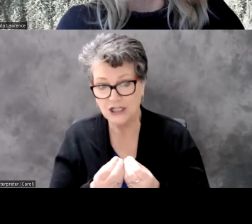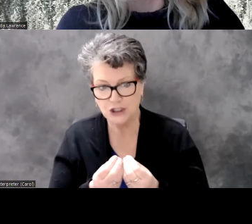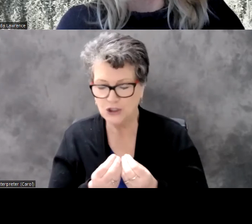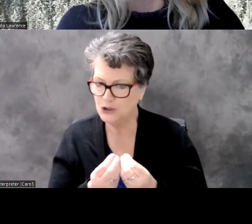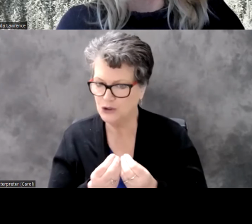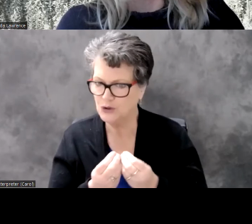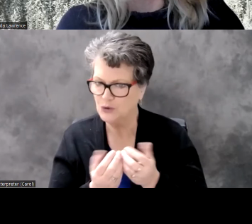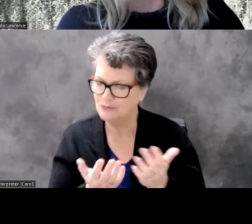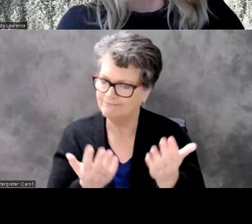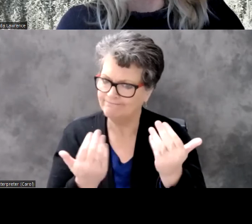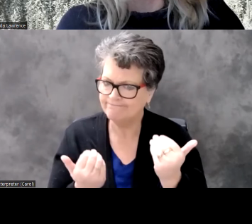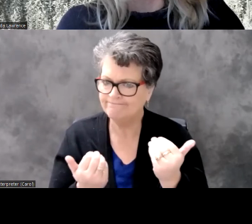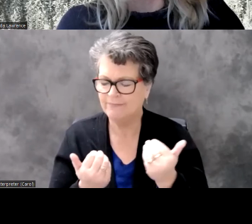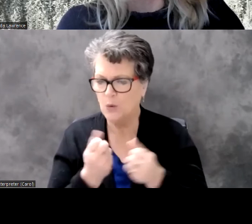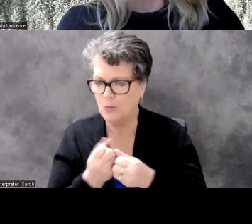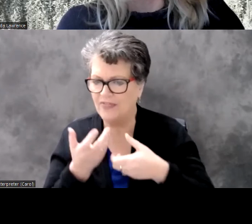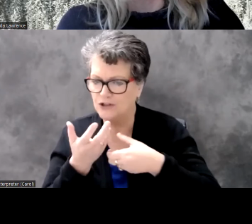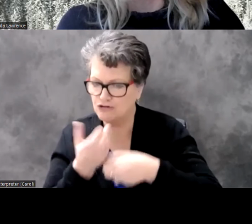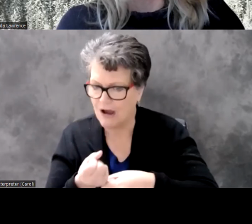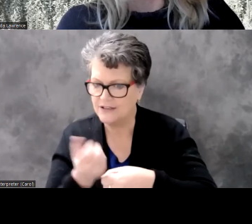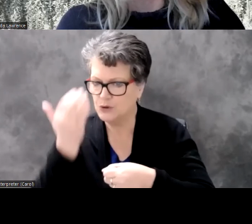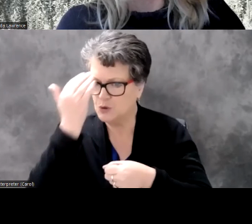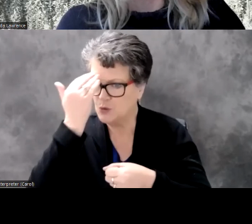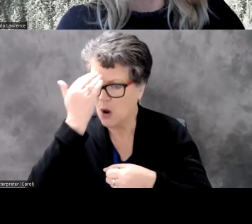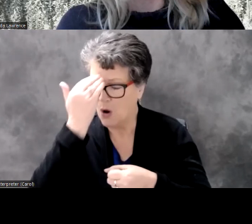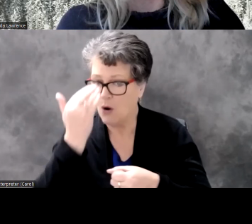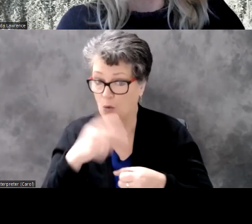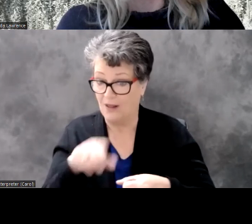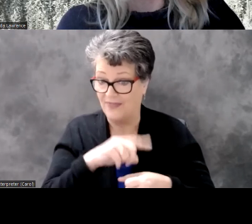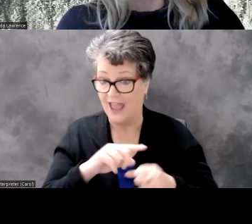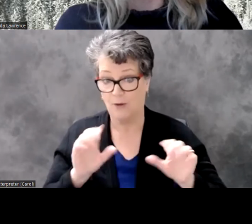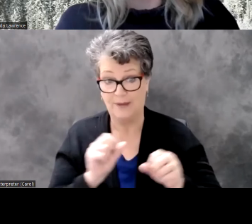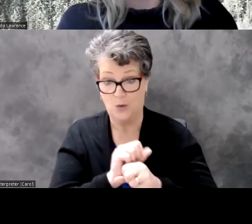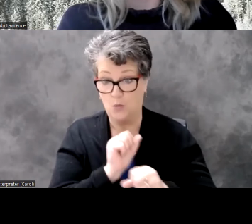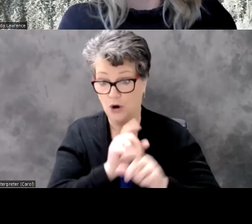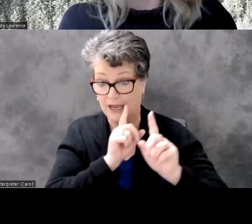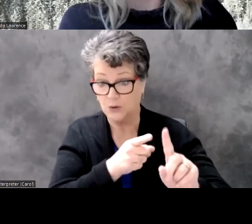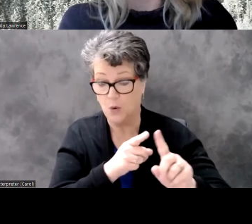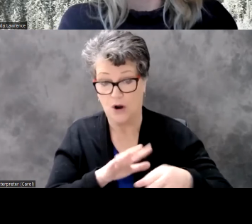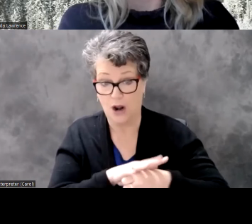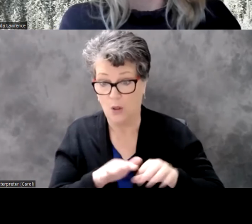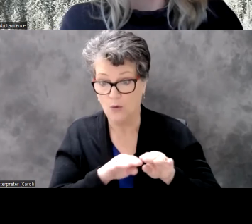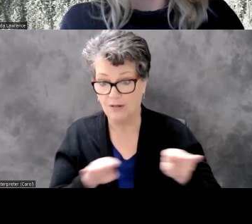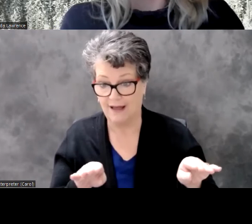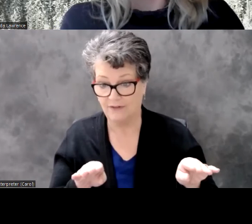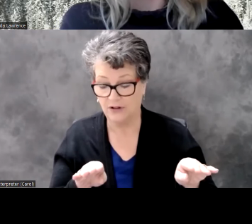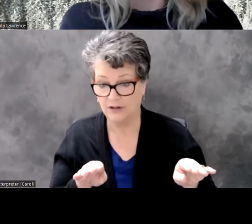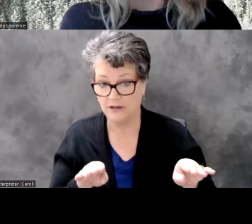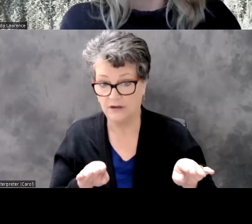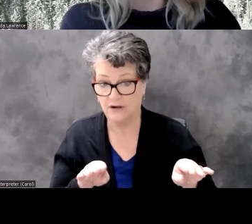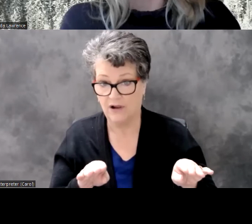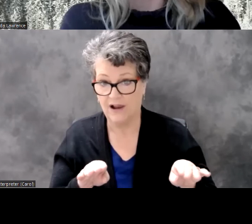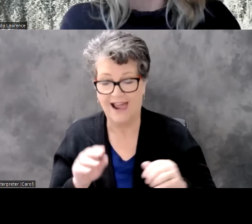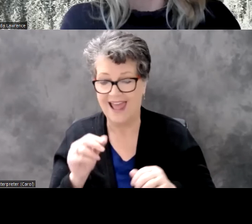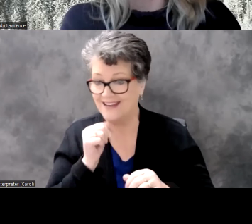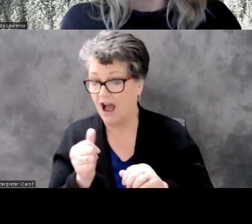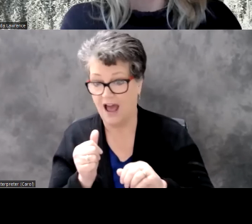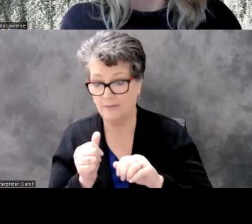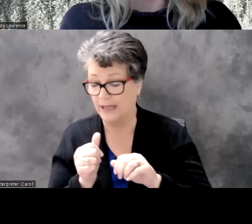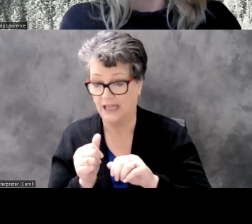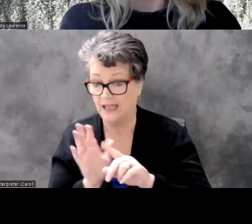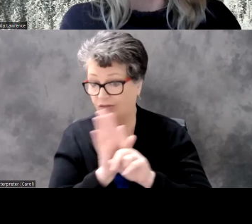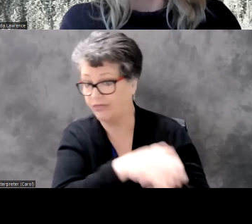the trust to know that what they have been working for on a local level will not be overtrodden by